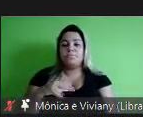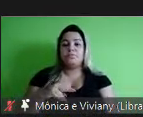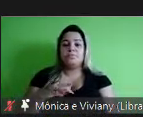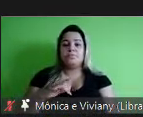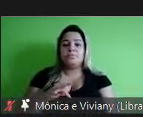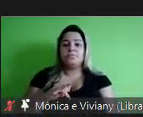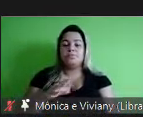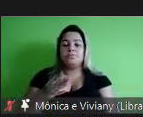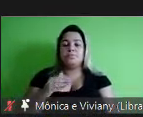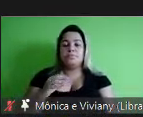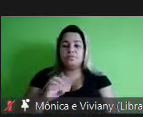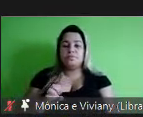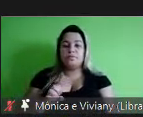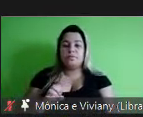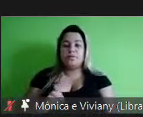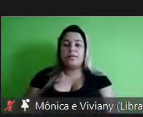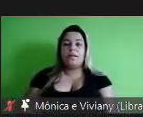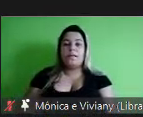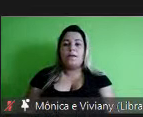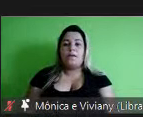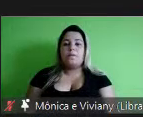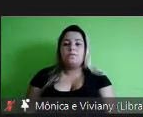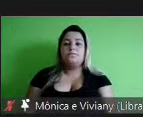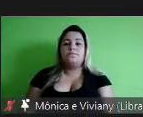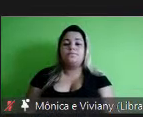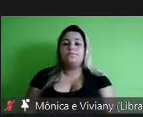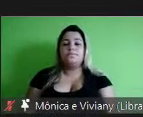the interface,